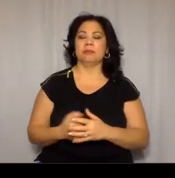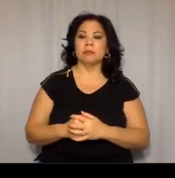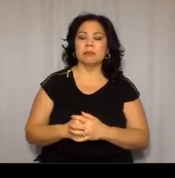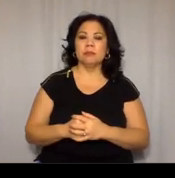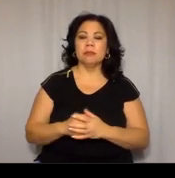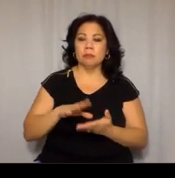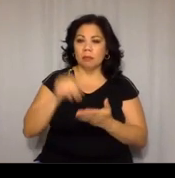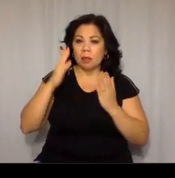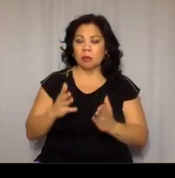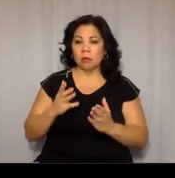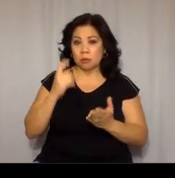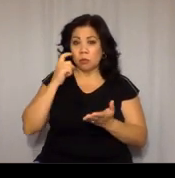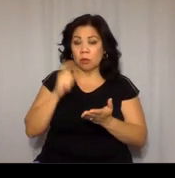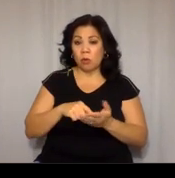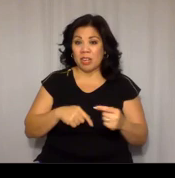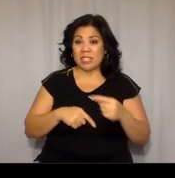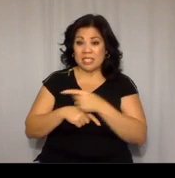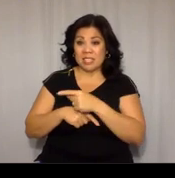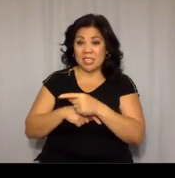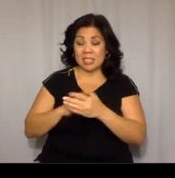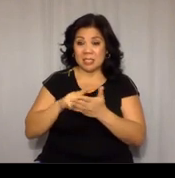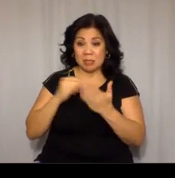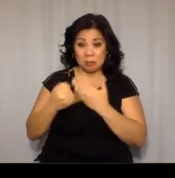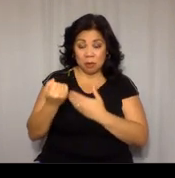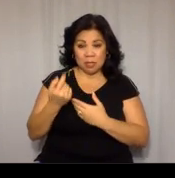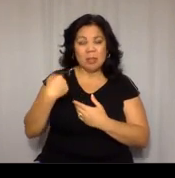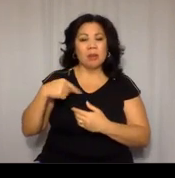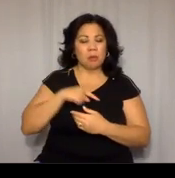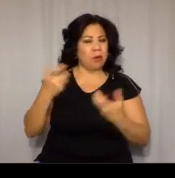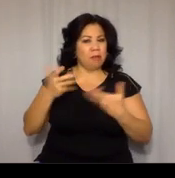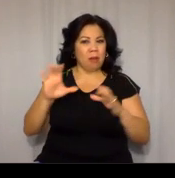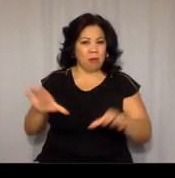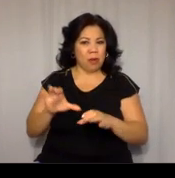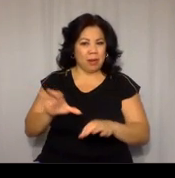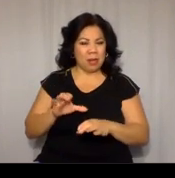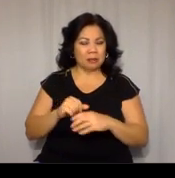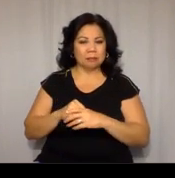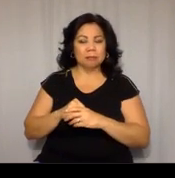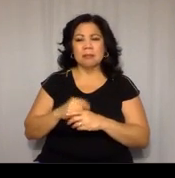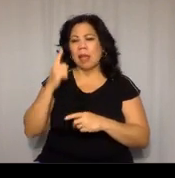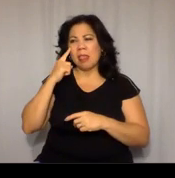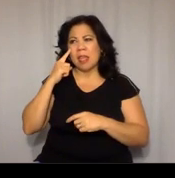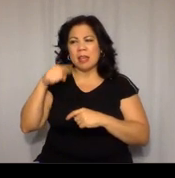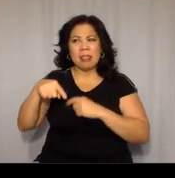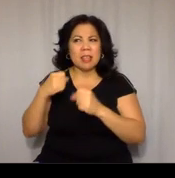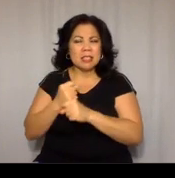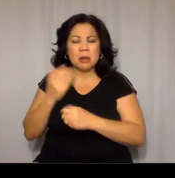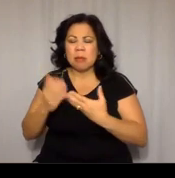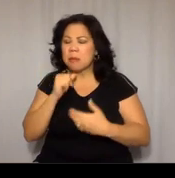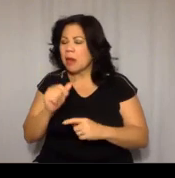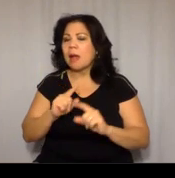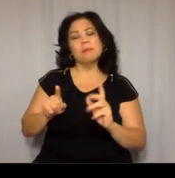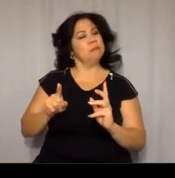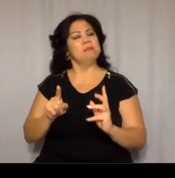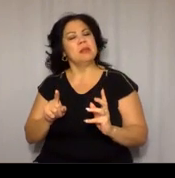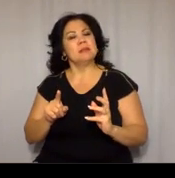students from Miles will recognize this project because we've done this before, although I don't think we've done it this year actually. So what